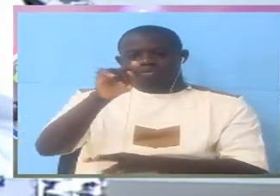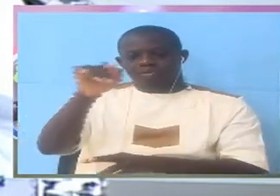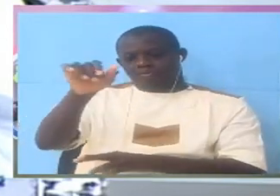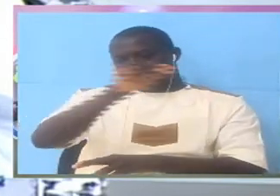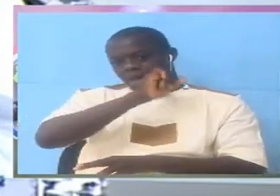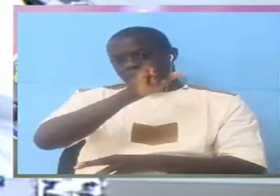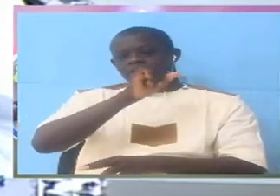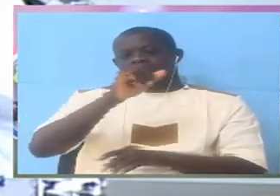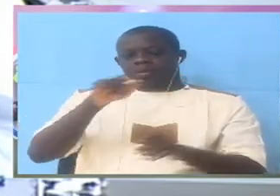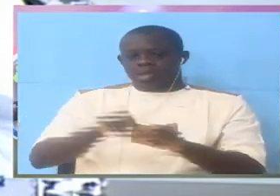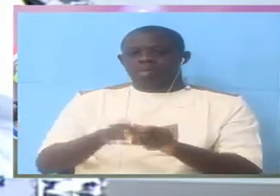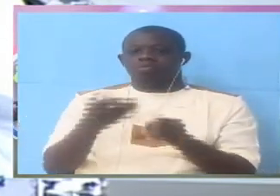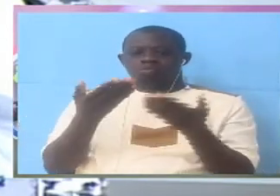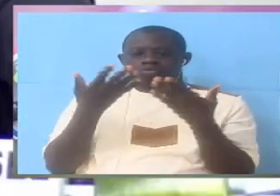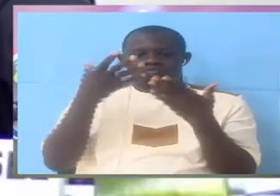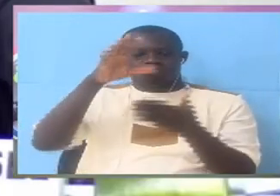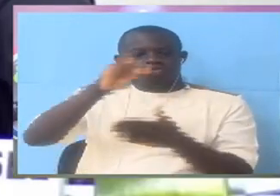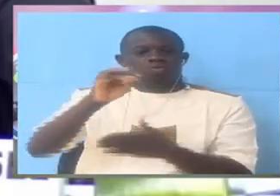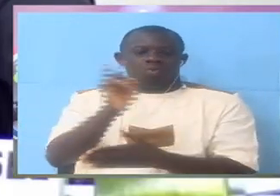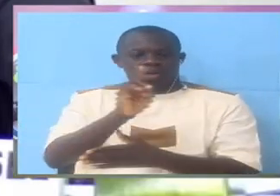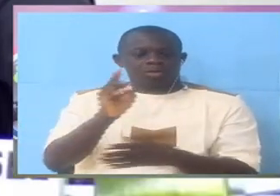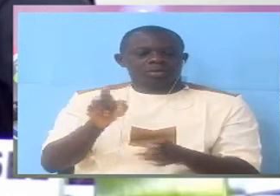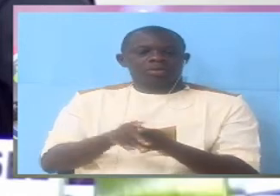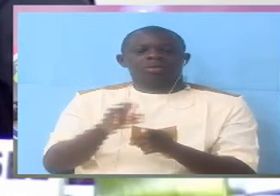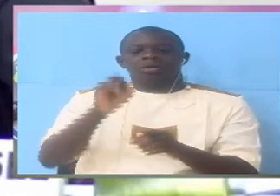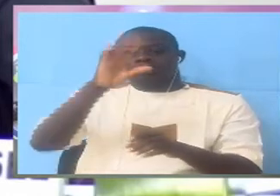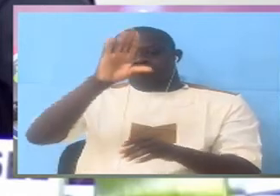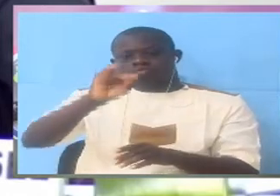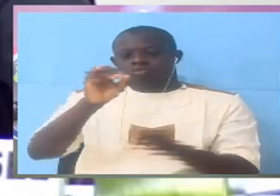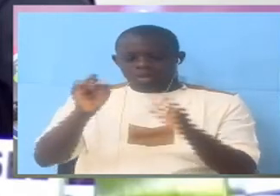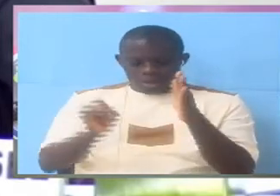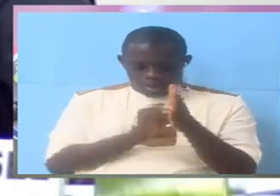Correct? To come and conduct an investigation.